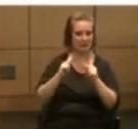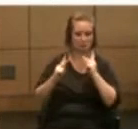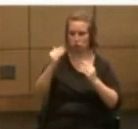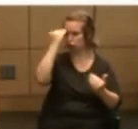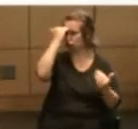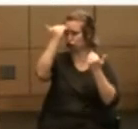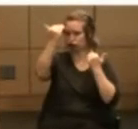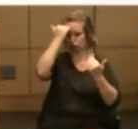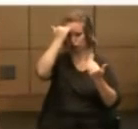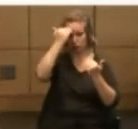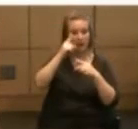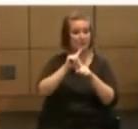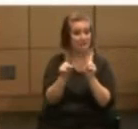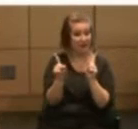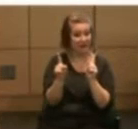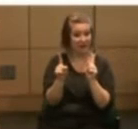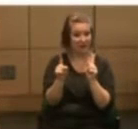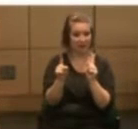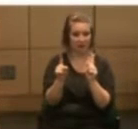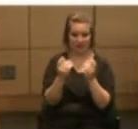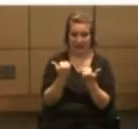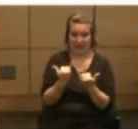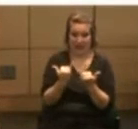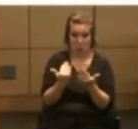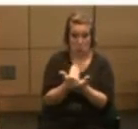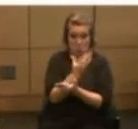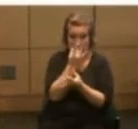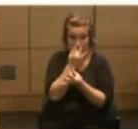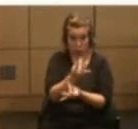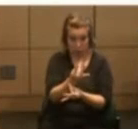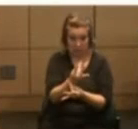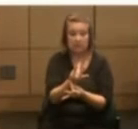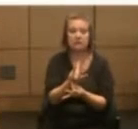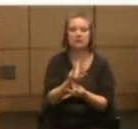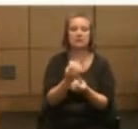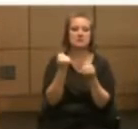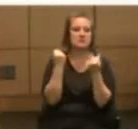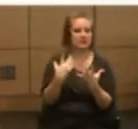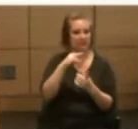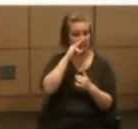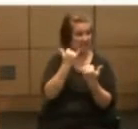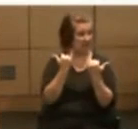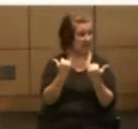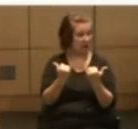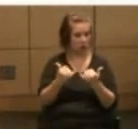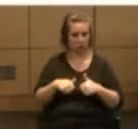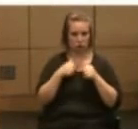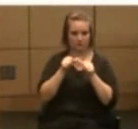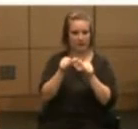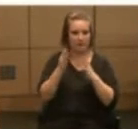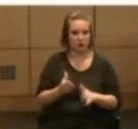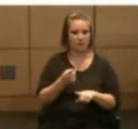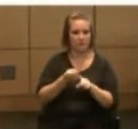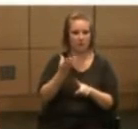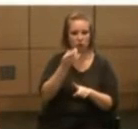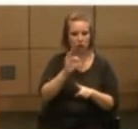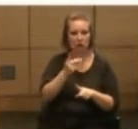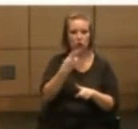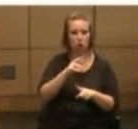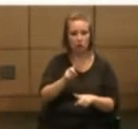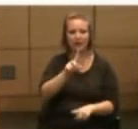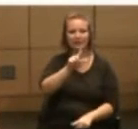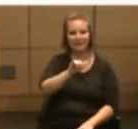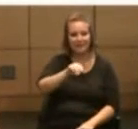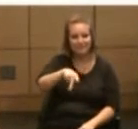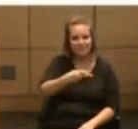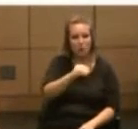that. But I think the burgeoning interest right now is there are so many kids who are survivors from childhood lymphomas,